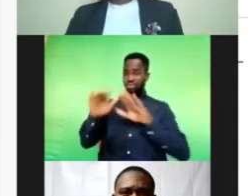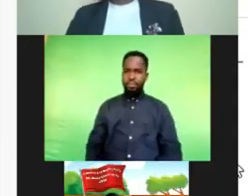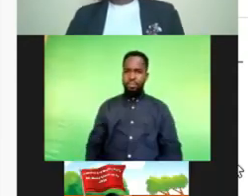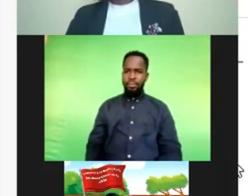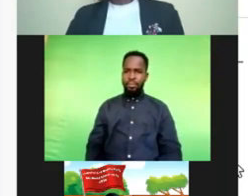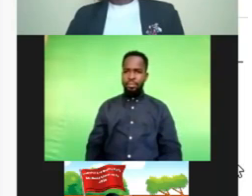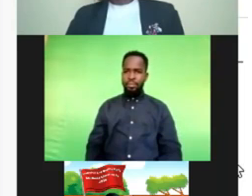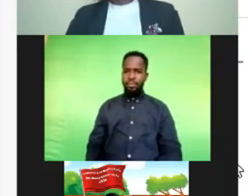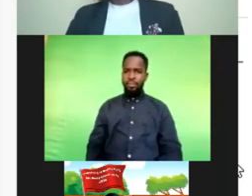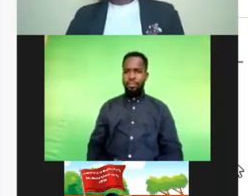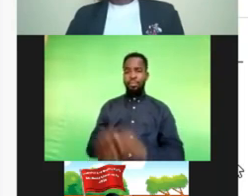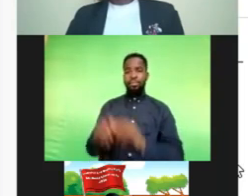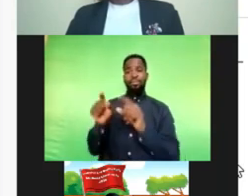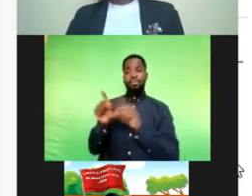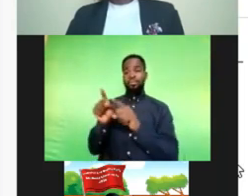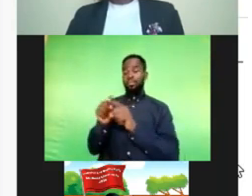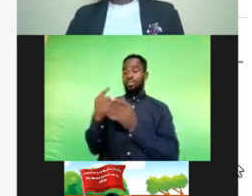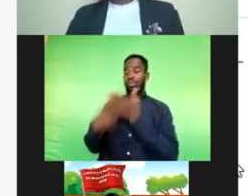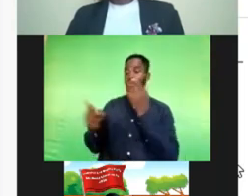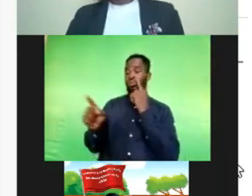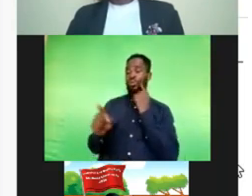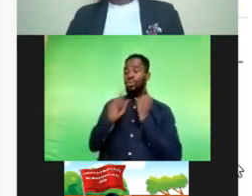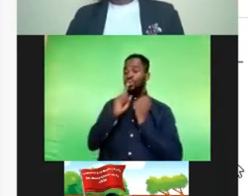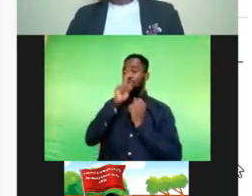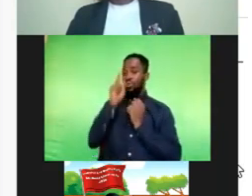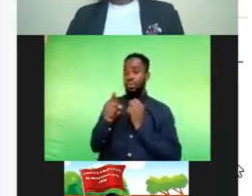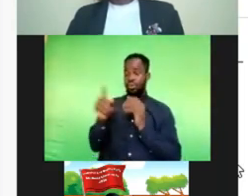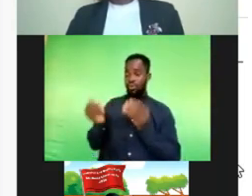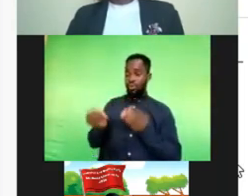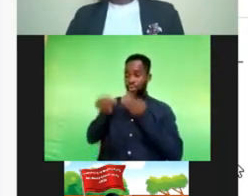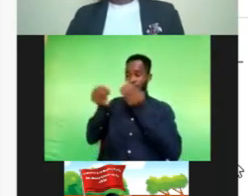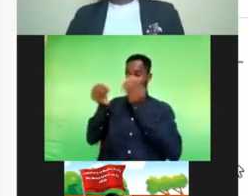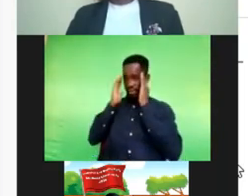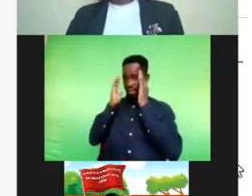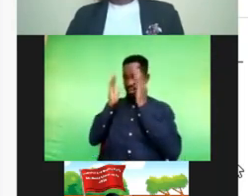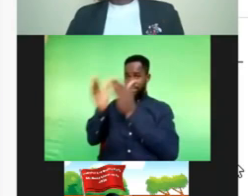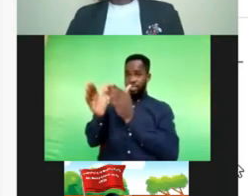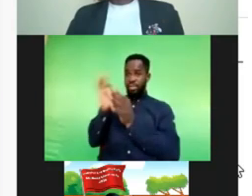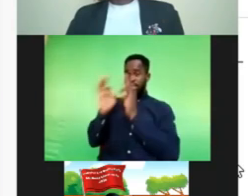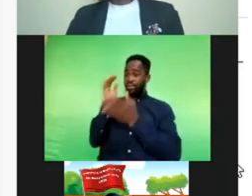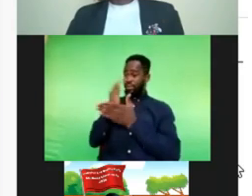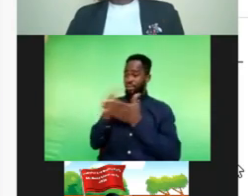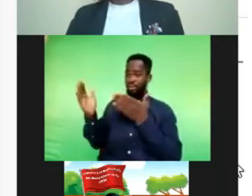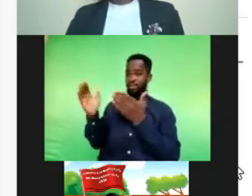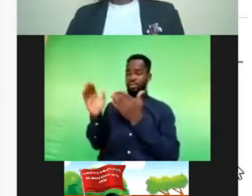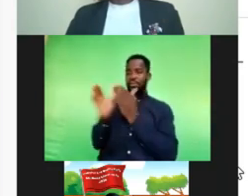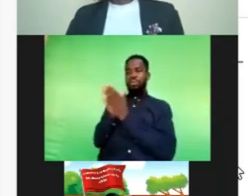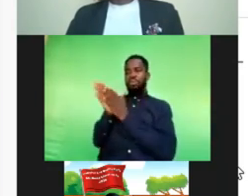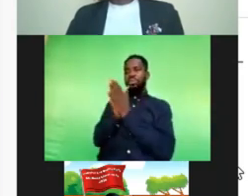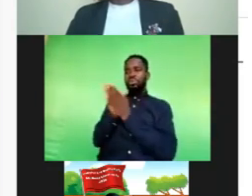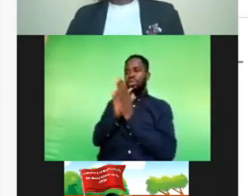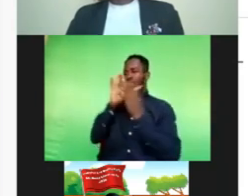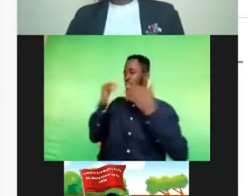ADHD. If what you really want them to give attention to is something that is of interest to them.